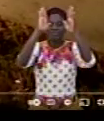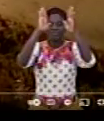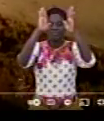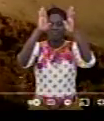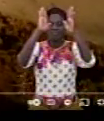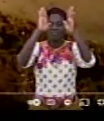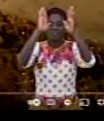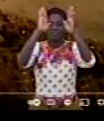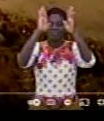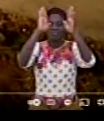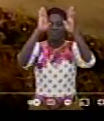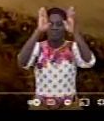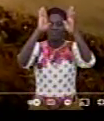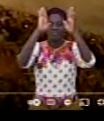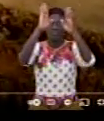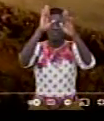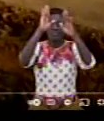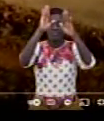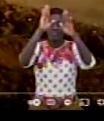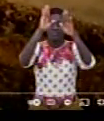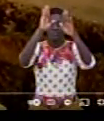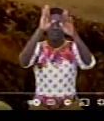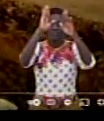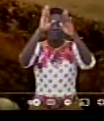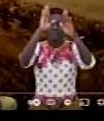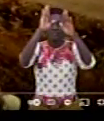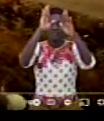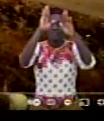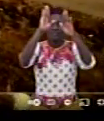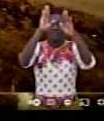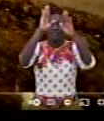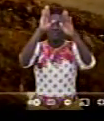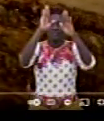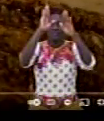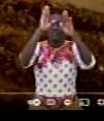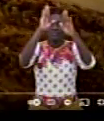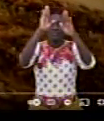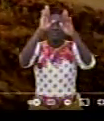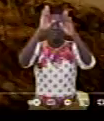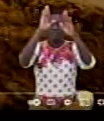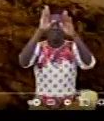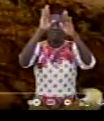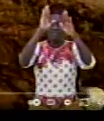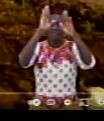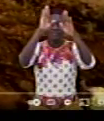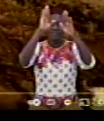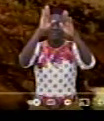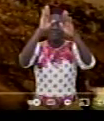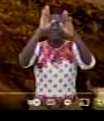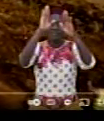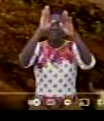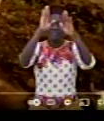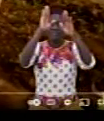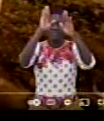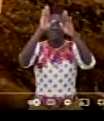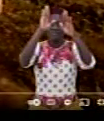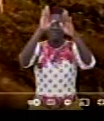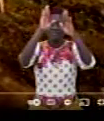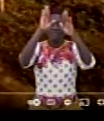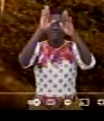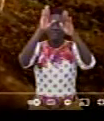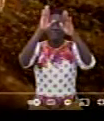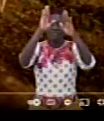And now, the man of God approaches as we go on to the next level of